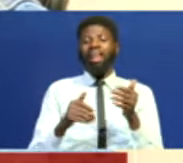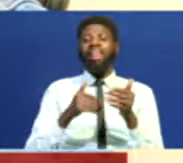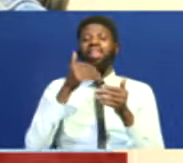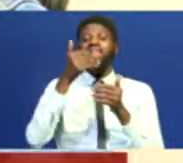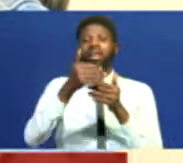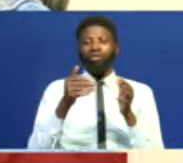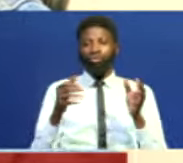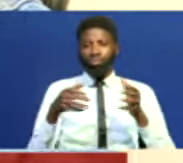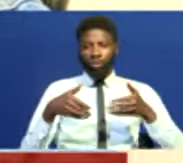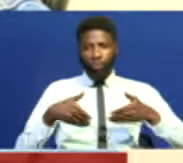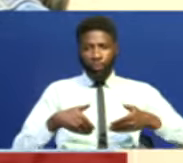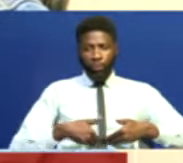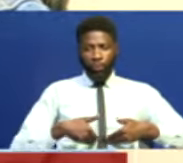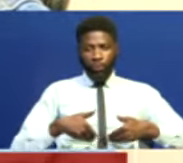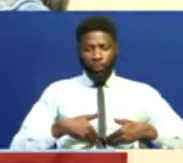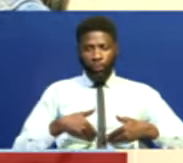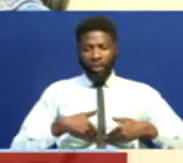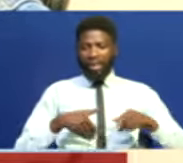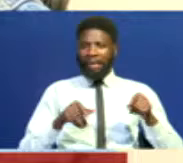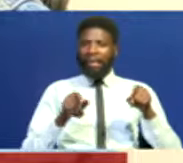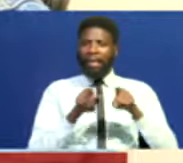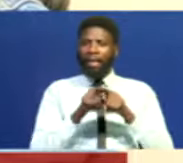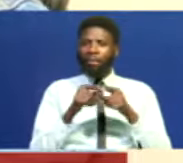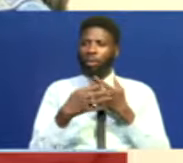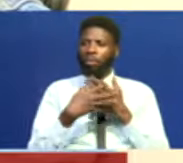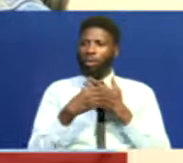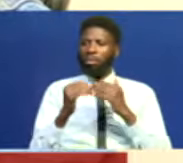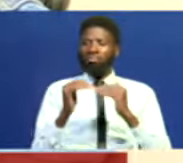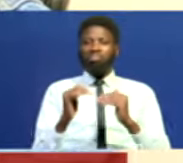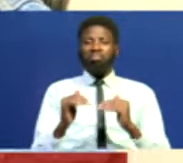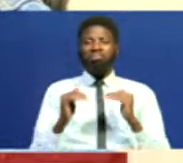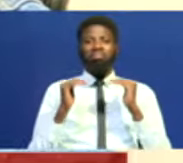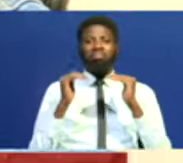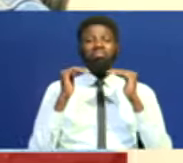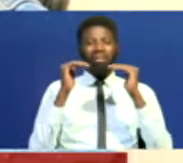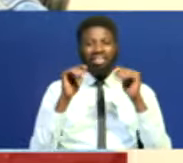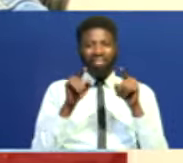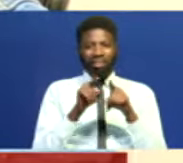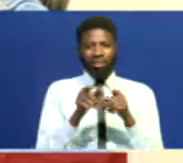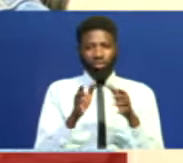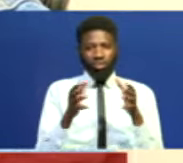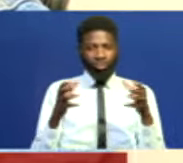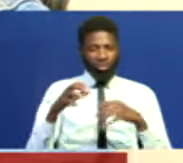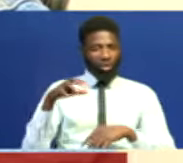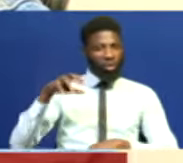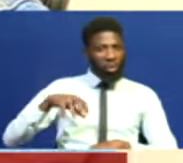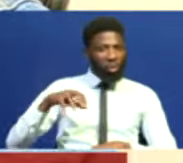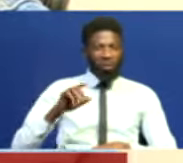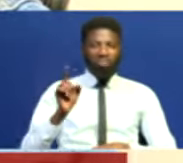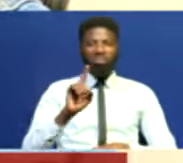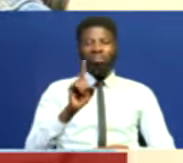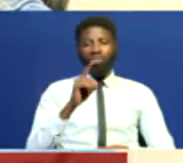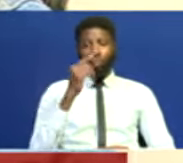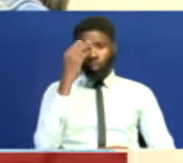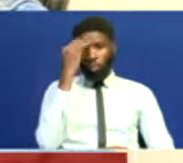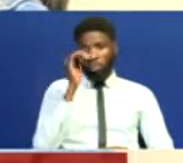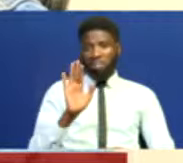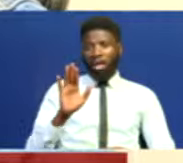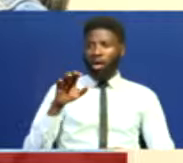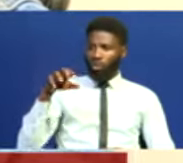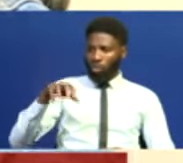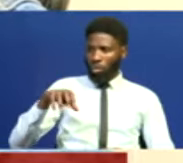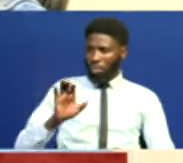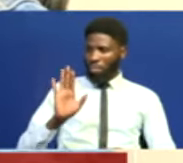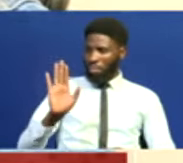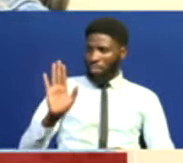not take it to the next level, the way the Congolese took theirs. And that's why Congolese rumba